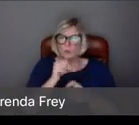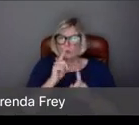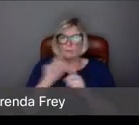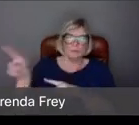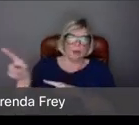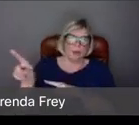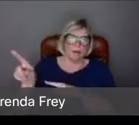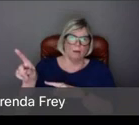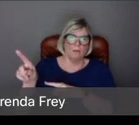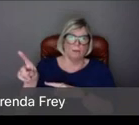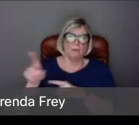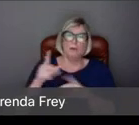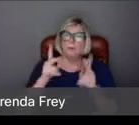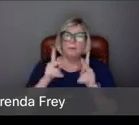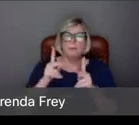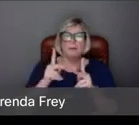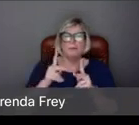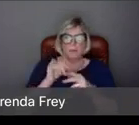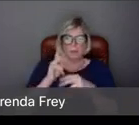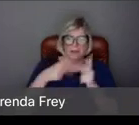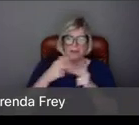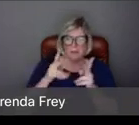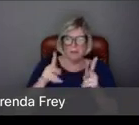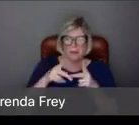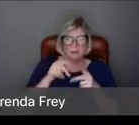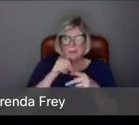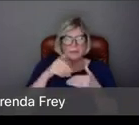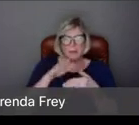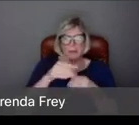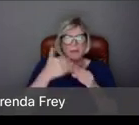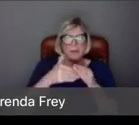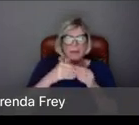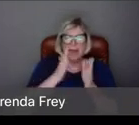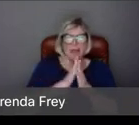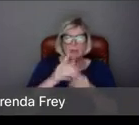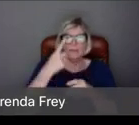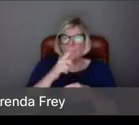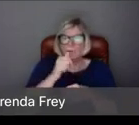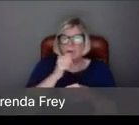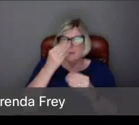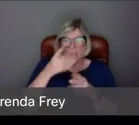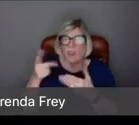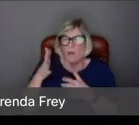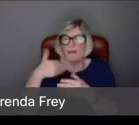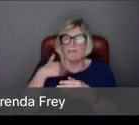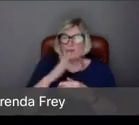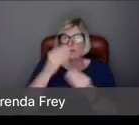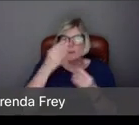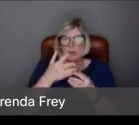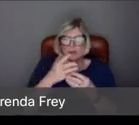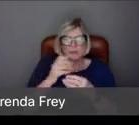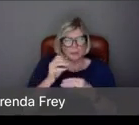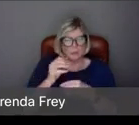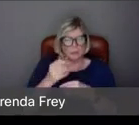that. These kind of places do not send emails asking for your information. They already have your information. So if you get an